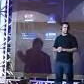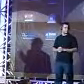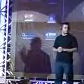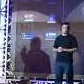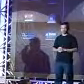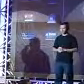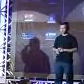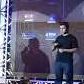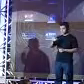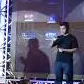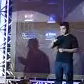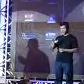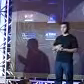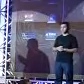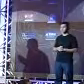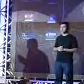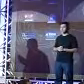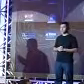less than ultimate power.